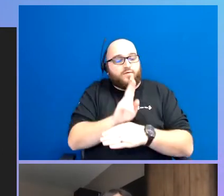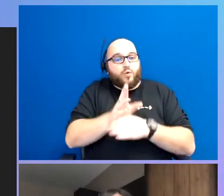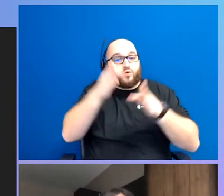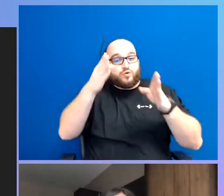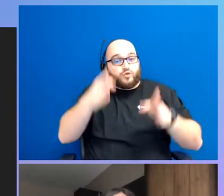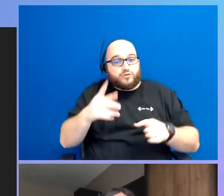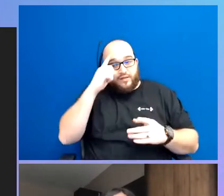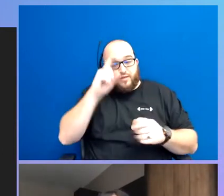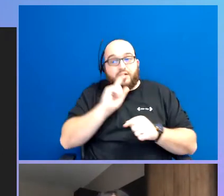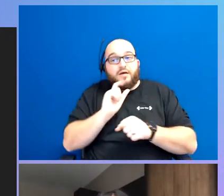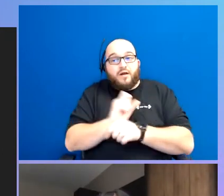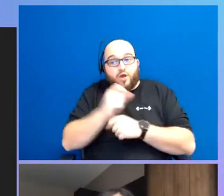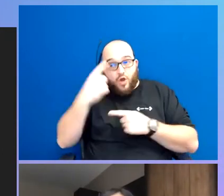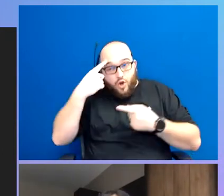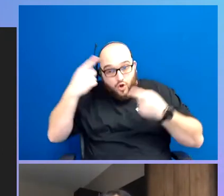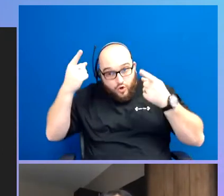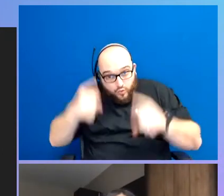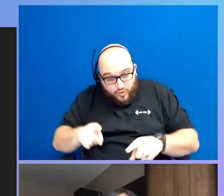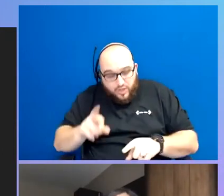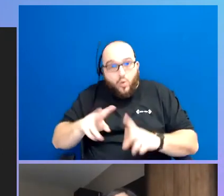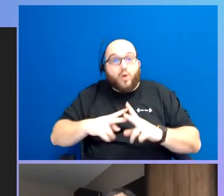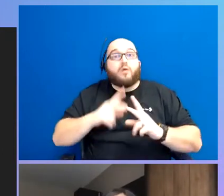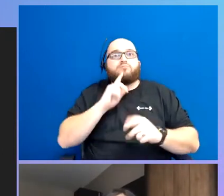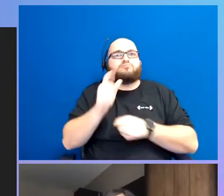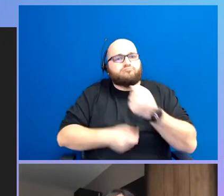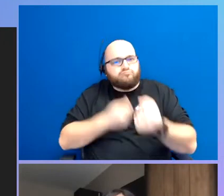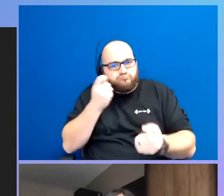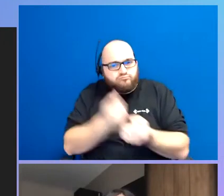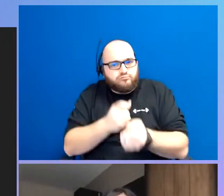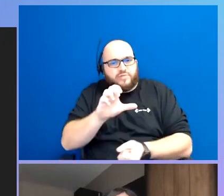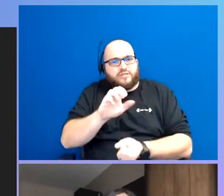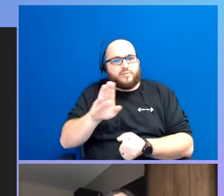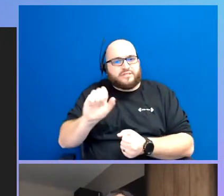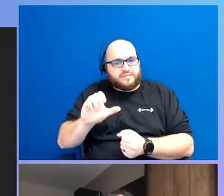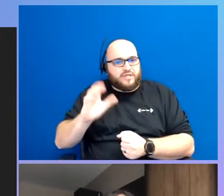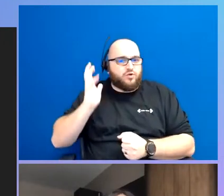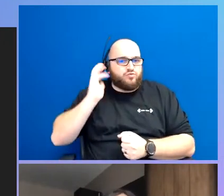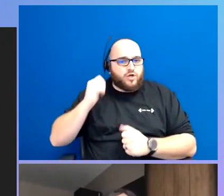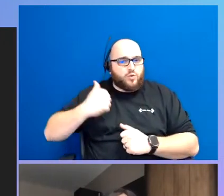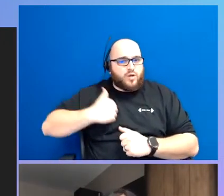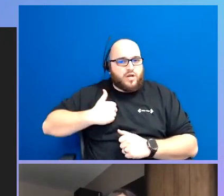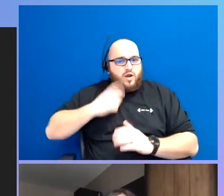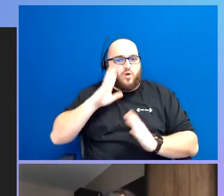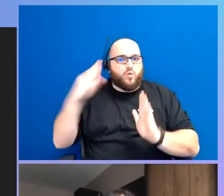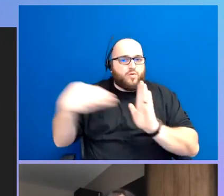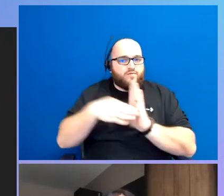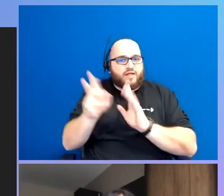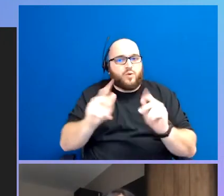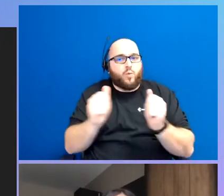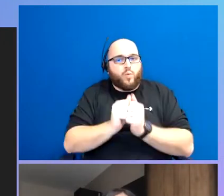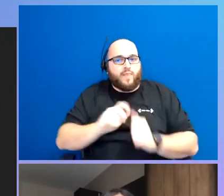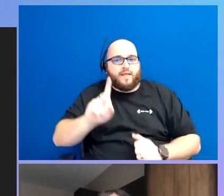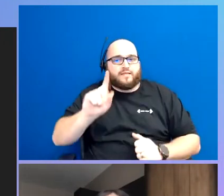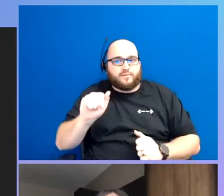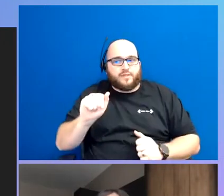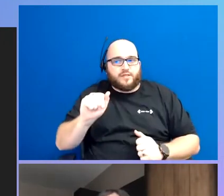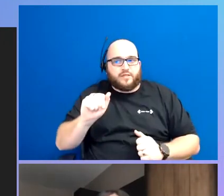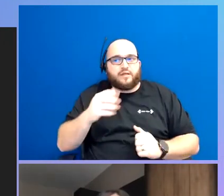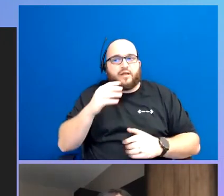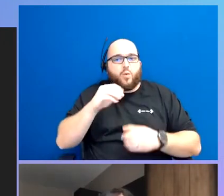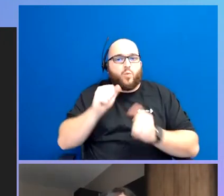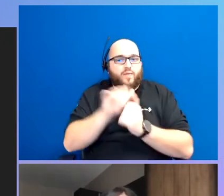that agree or strongly agree that CBC Radio Canada reflects people with disabilities in